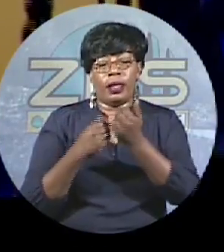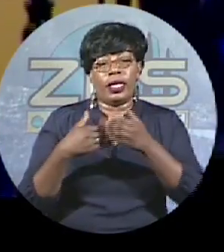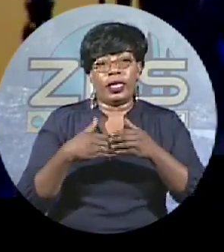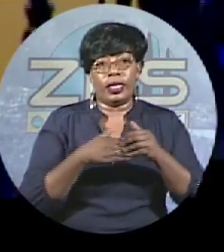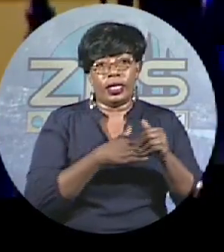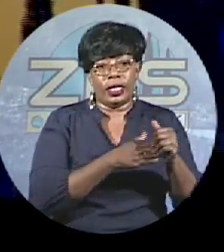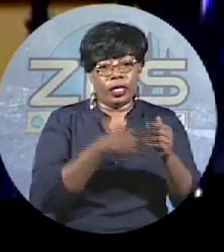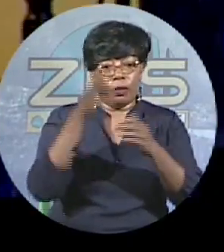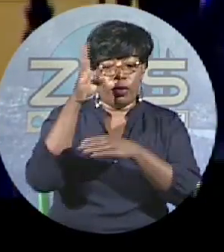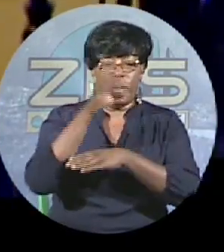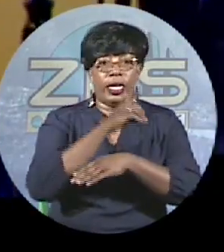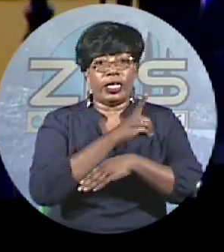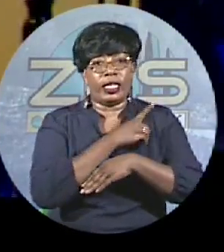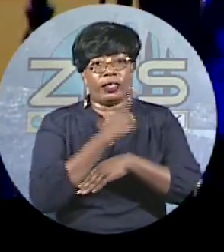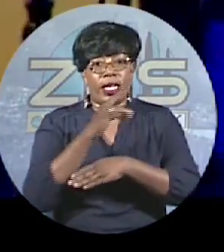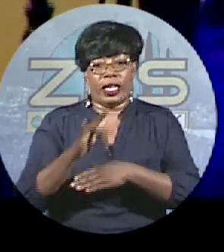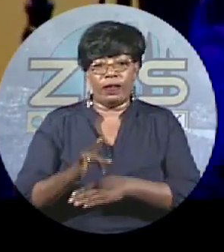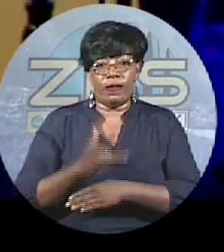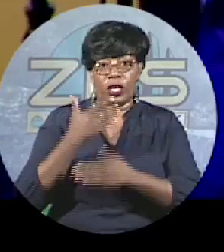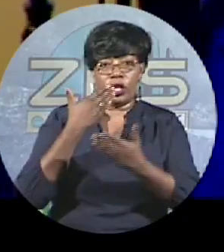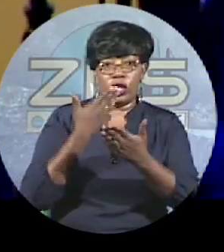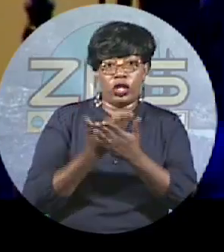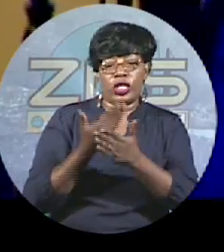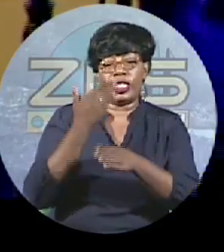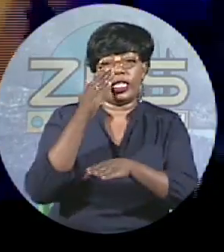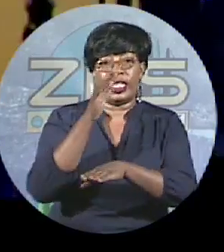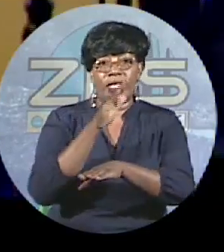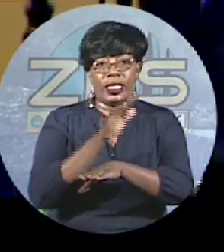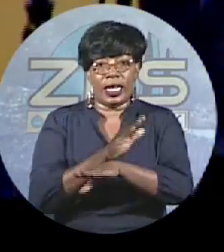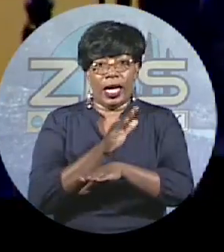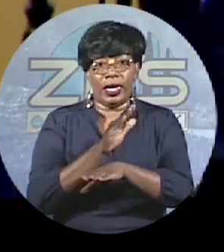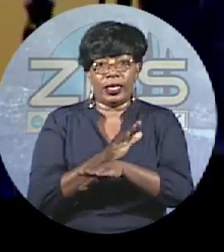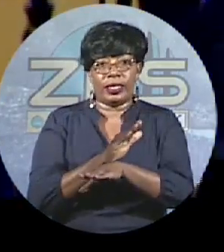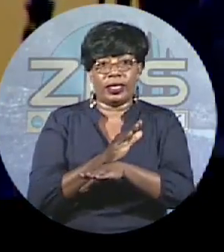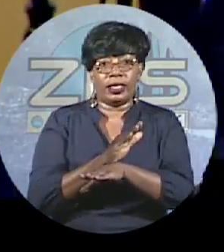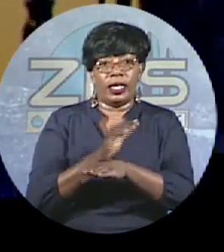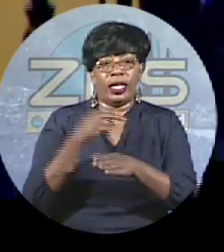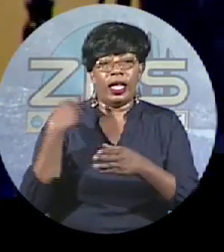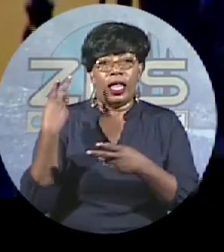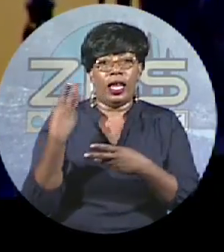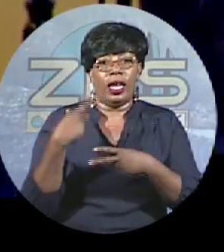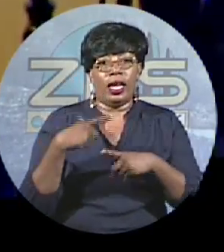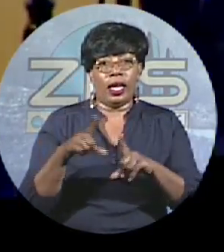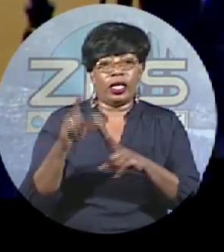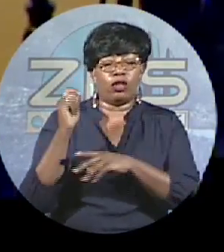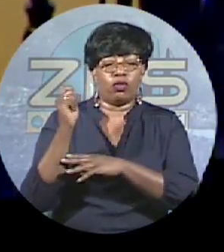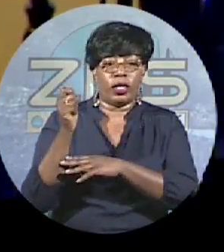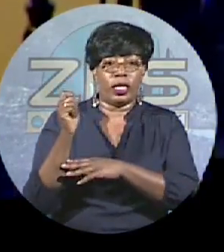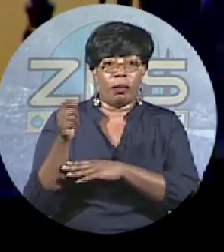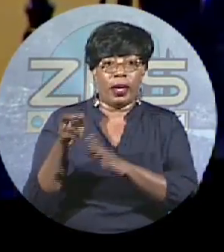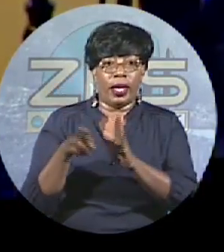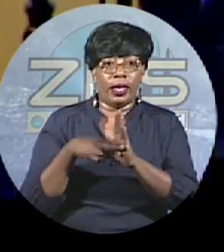Brave Davis, "Because I feel so good tonight, let us ring that bell,"